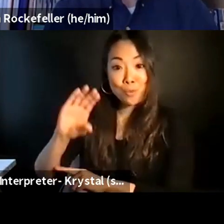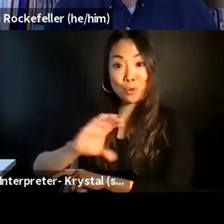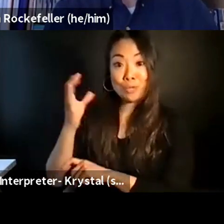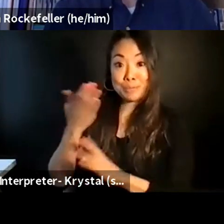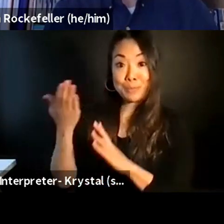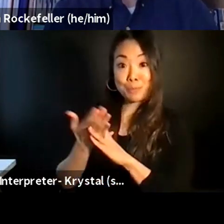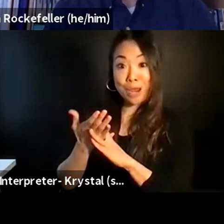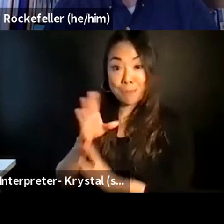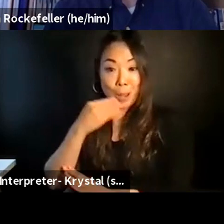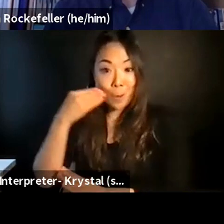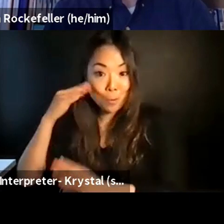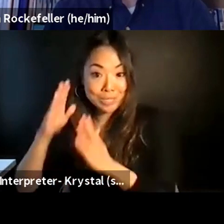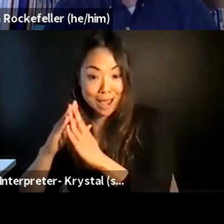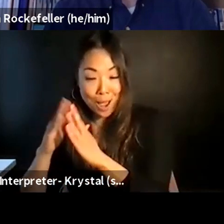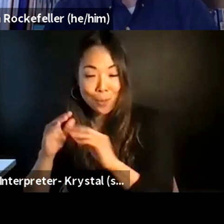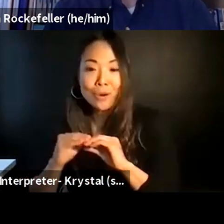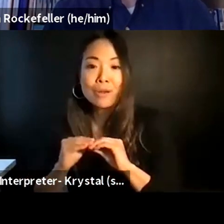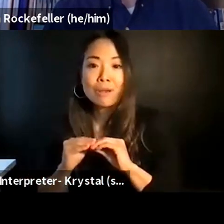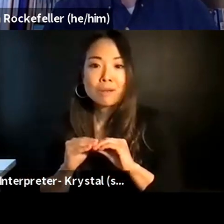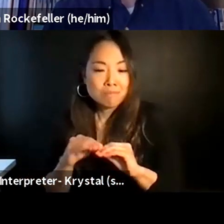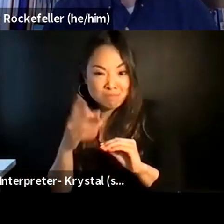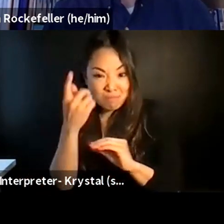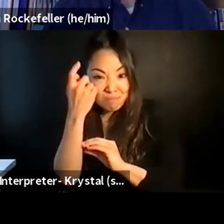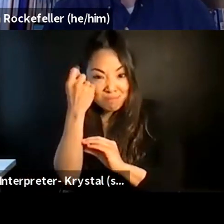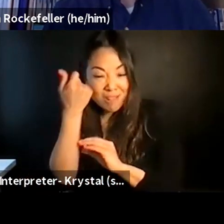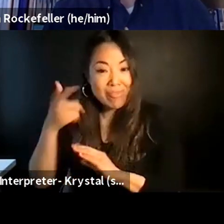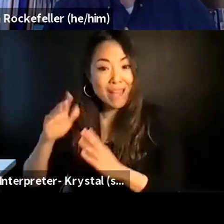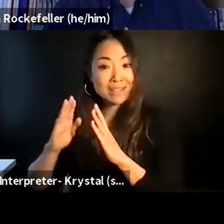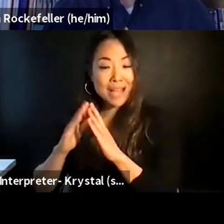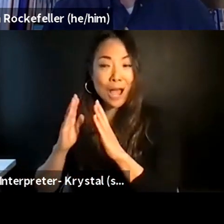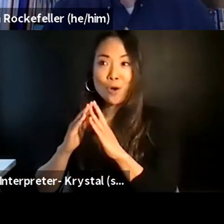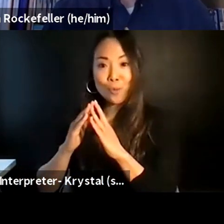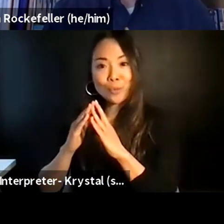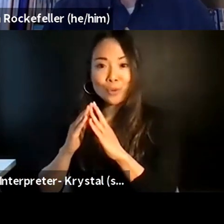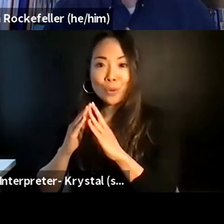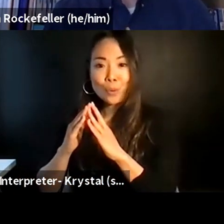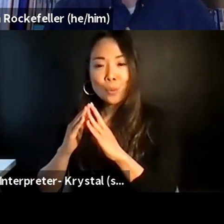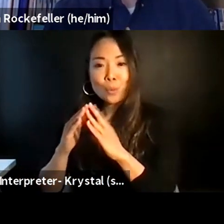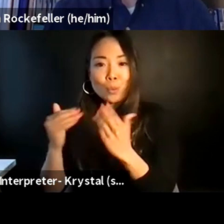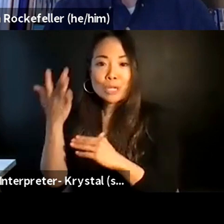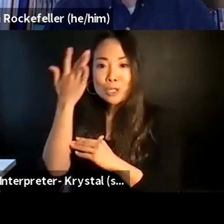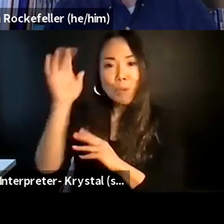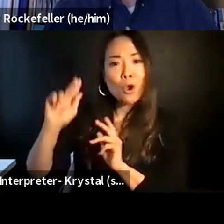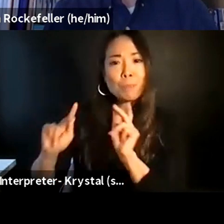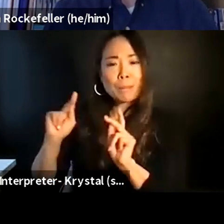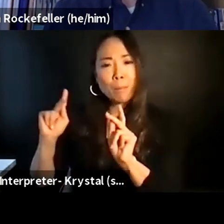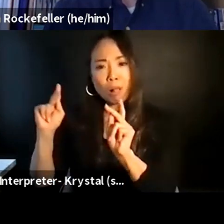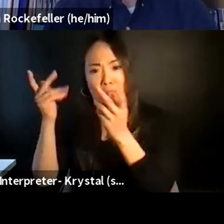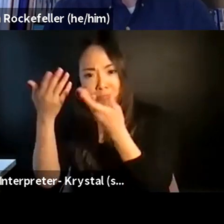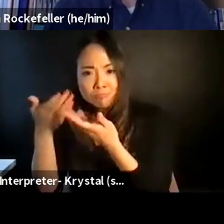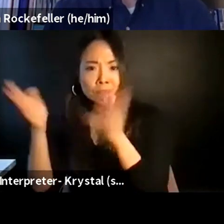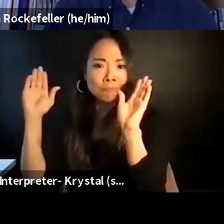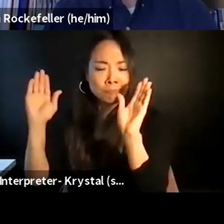was a really progressive town. It was considered like, you know, a lot of smart people. And when he came